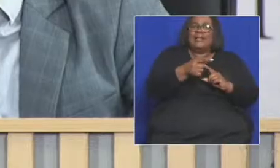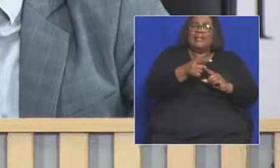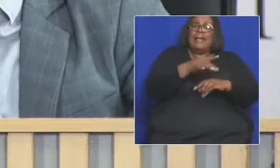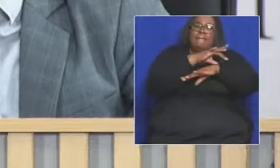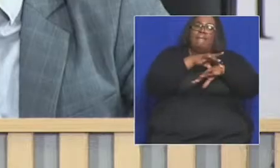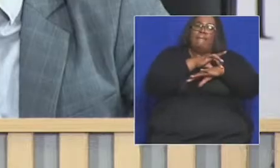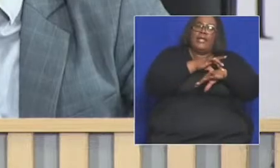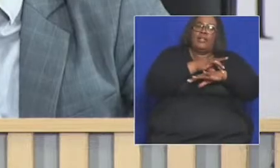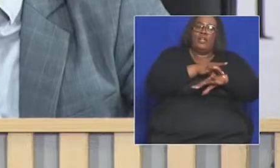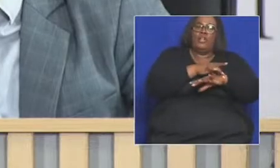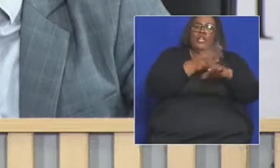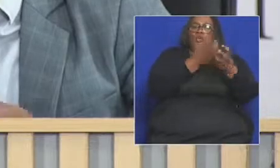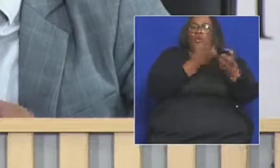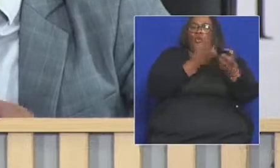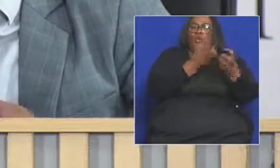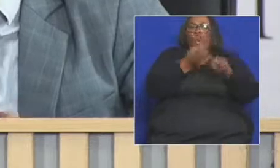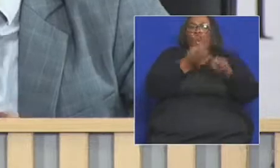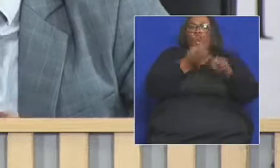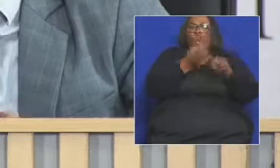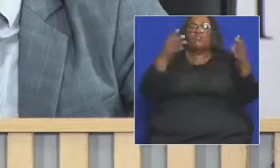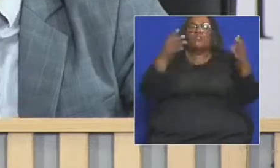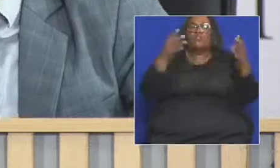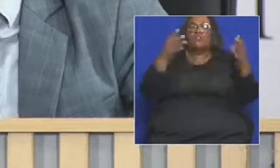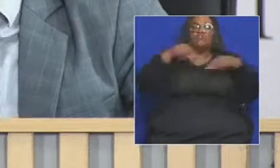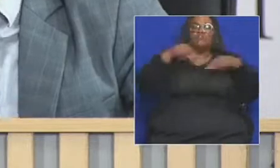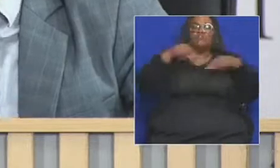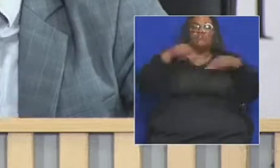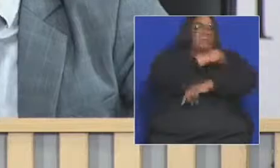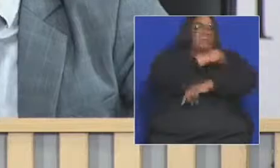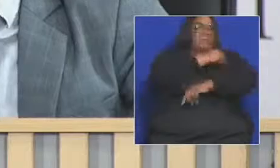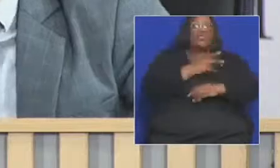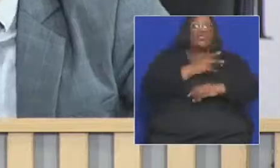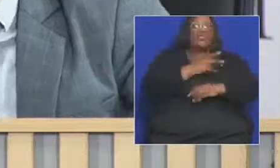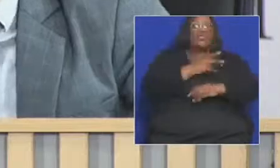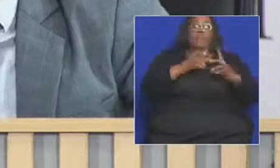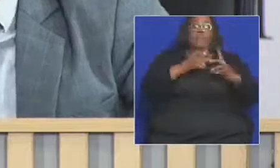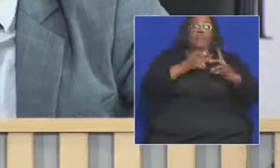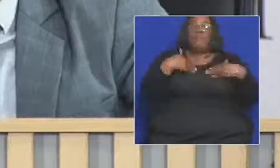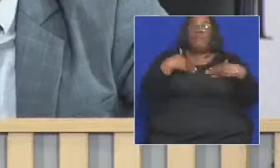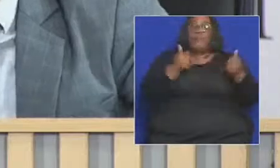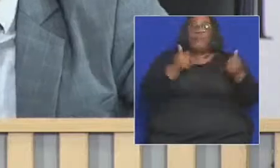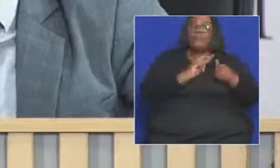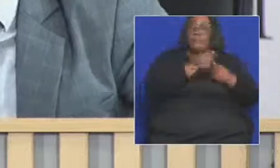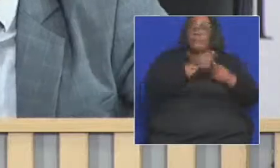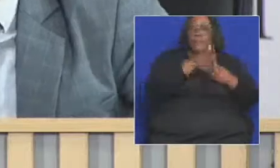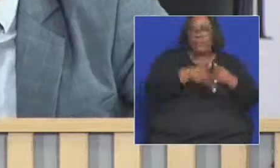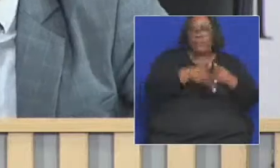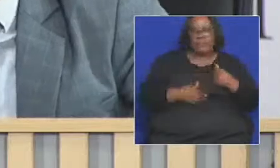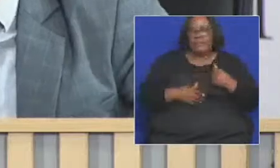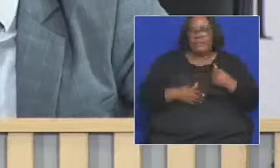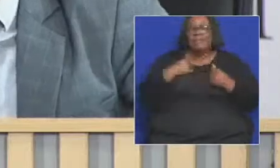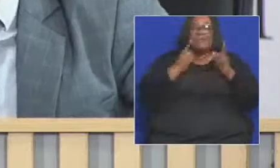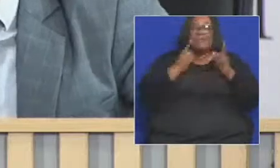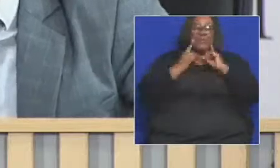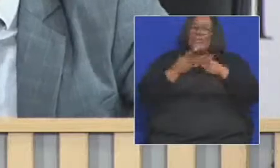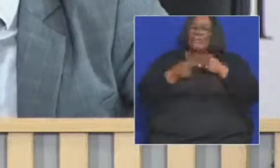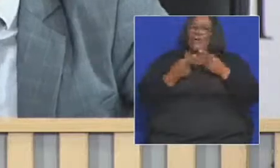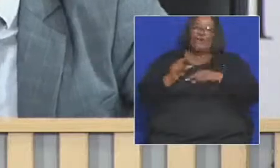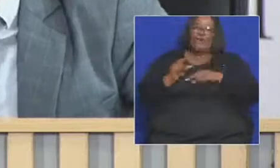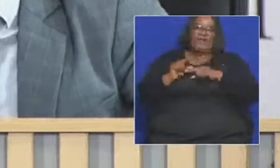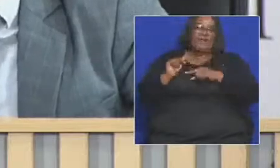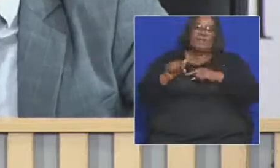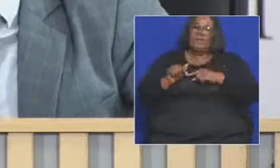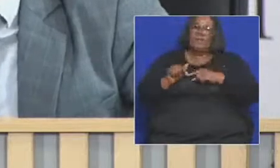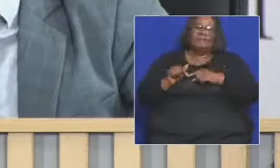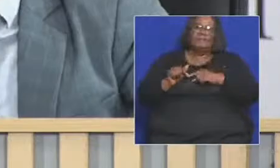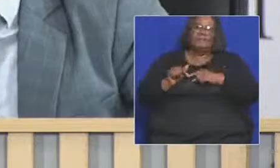or to hospitals, for which that will pay you. I'm talking about profit. Profit. You must